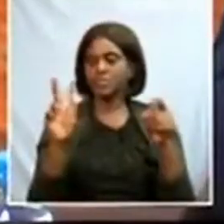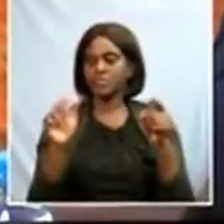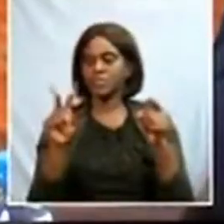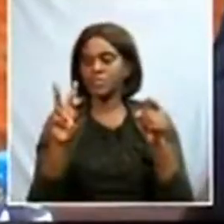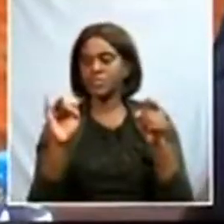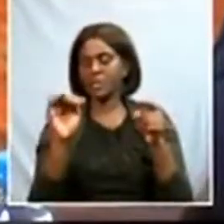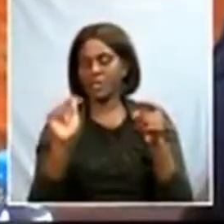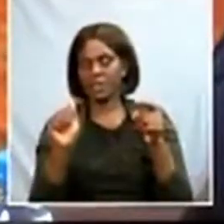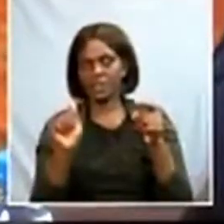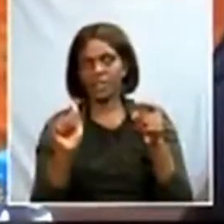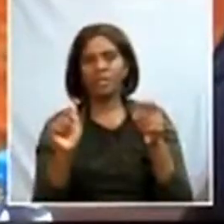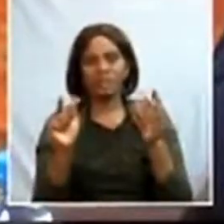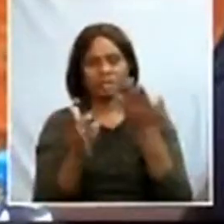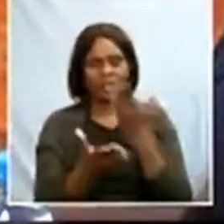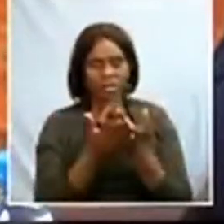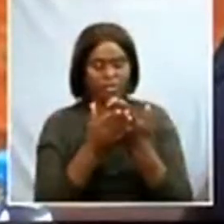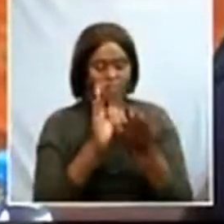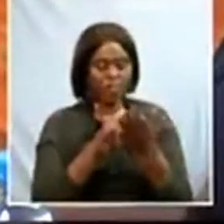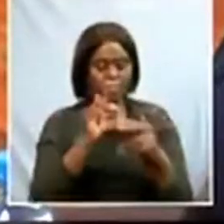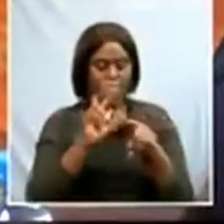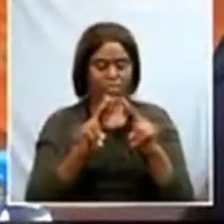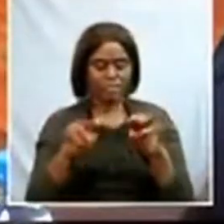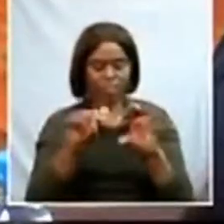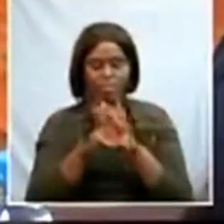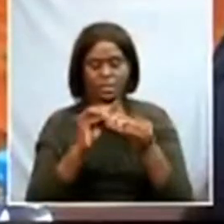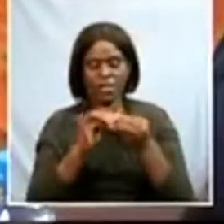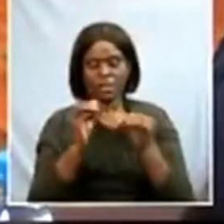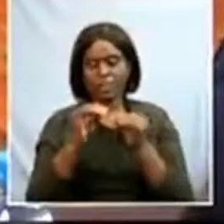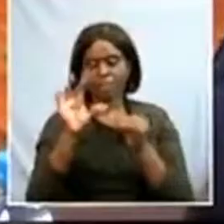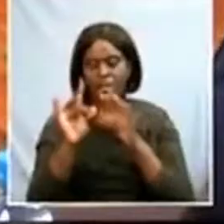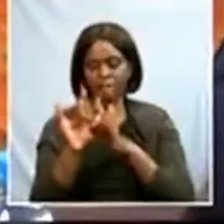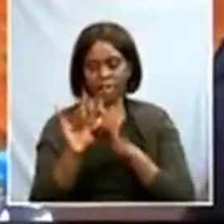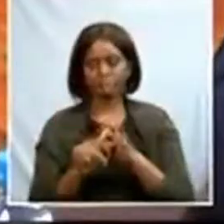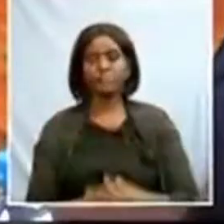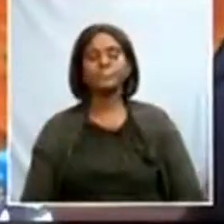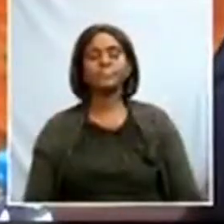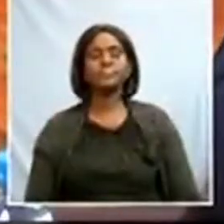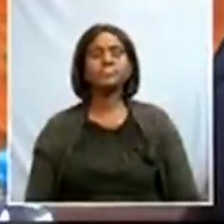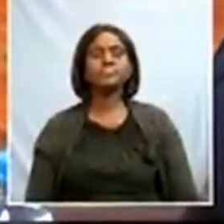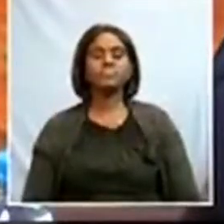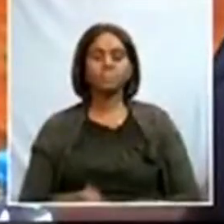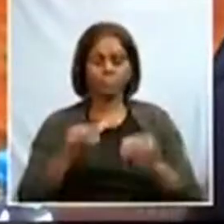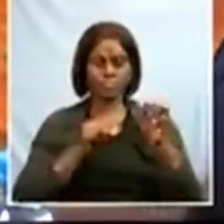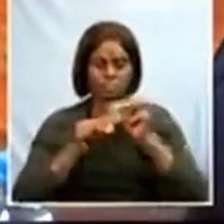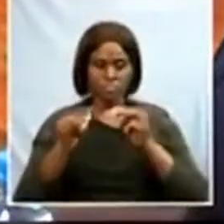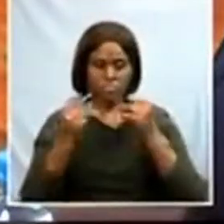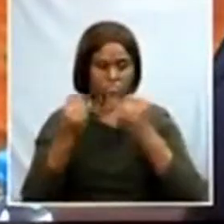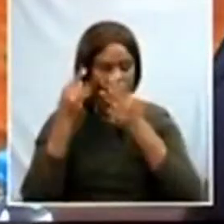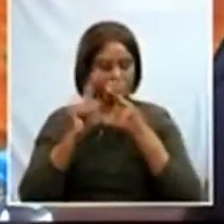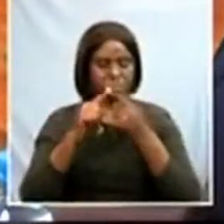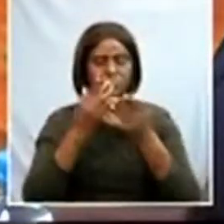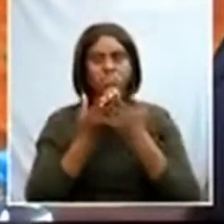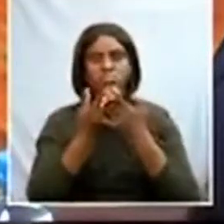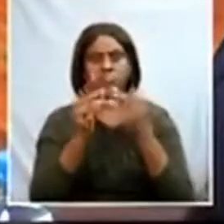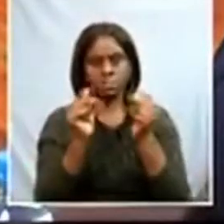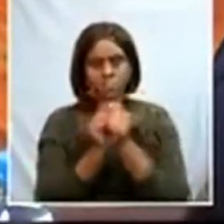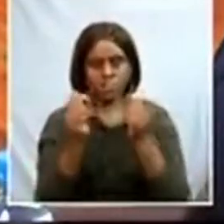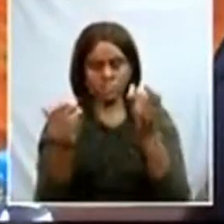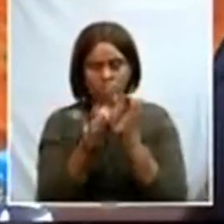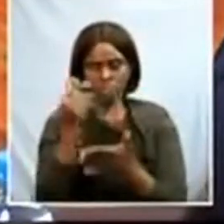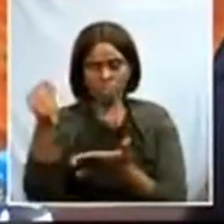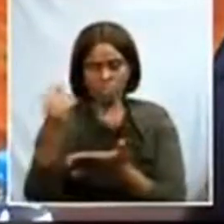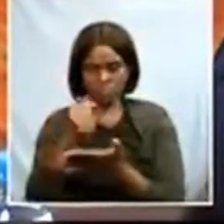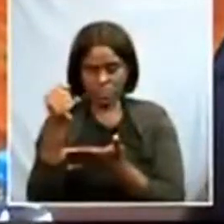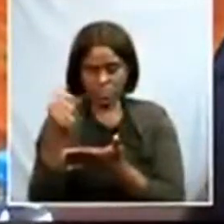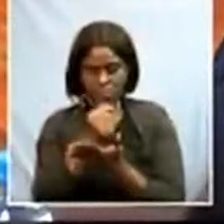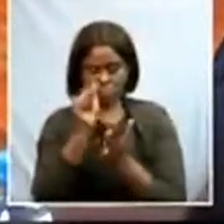Vavika is attached, Chair, on Appendix 8. The major measure, management wishes to submit that with newly recruited